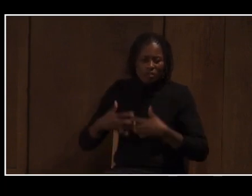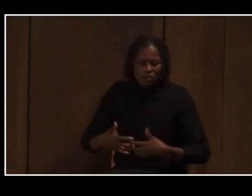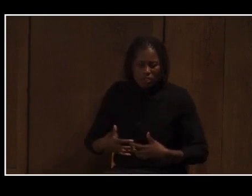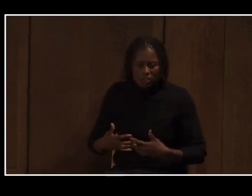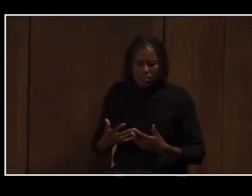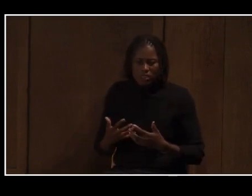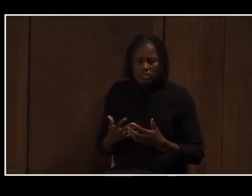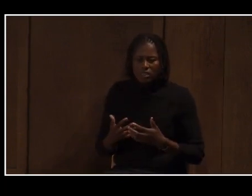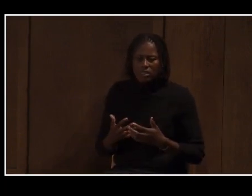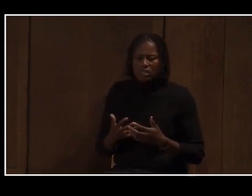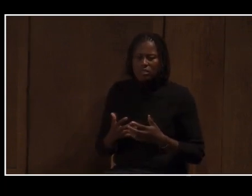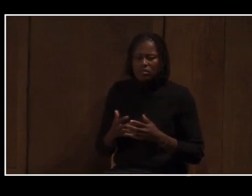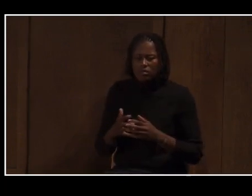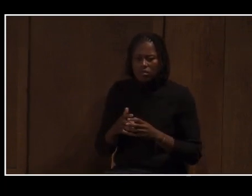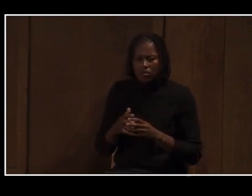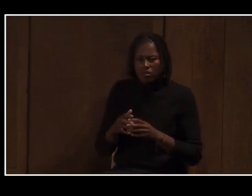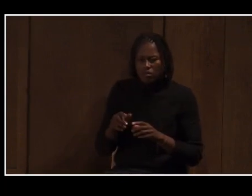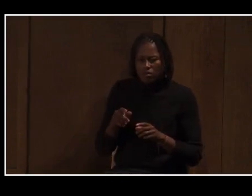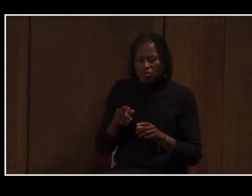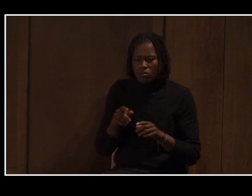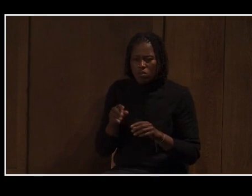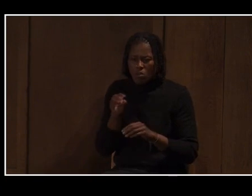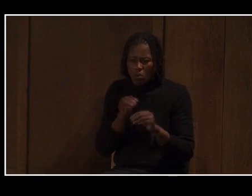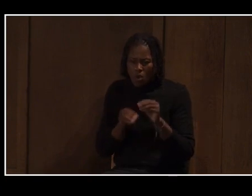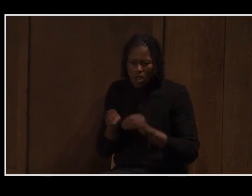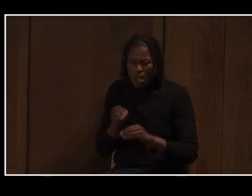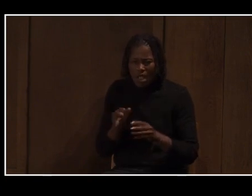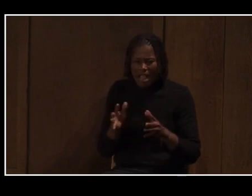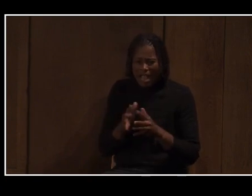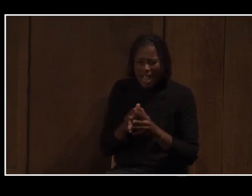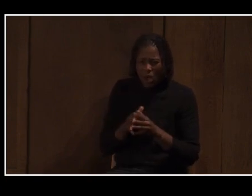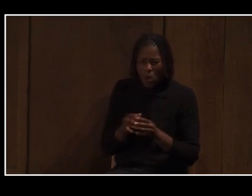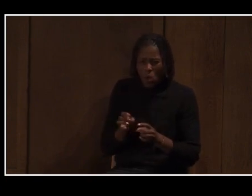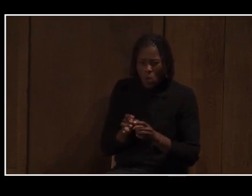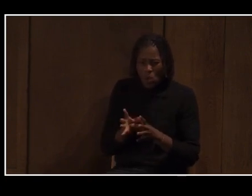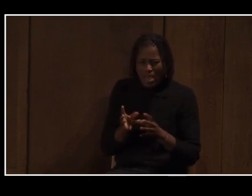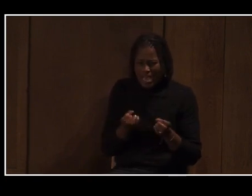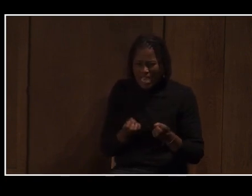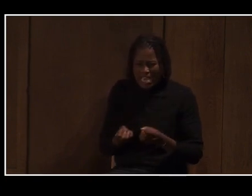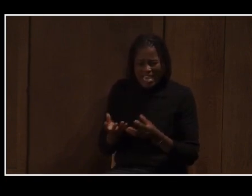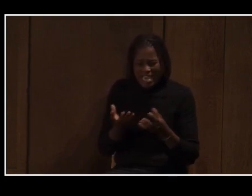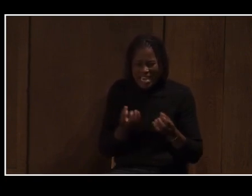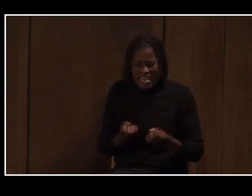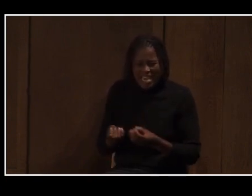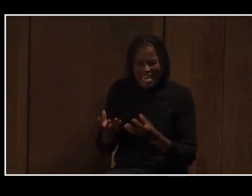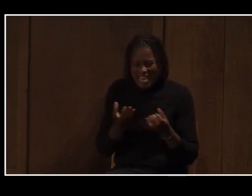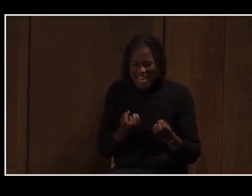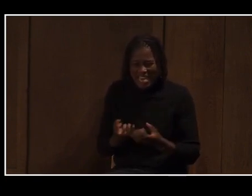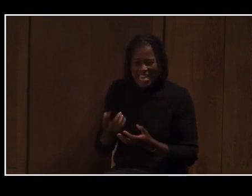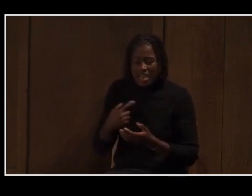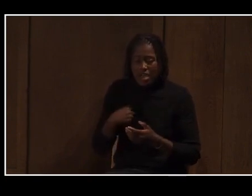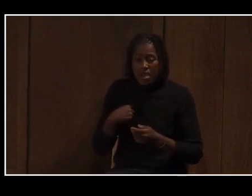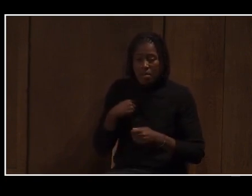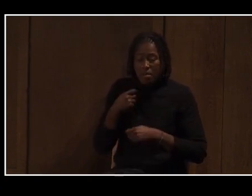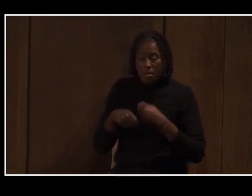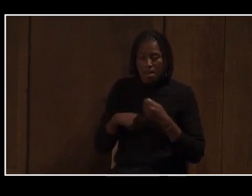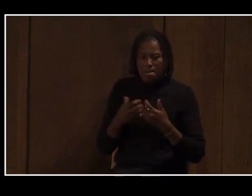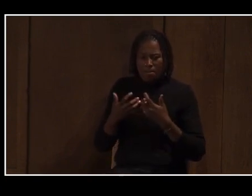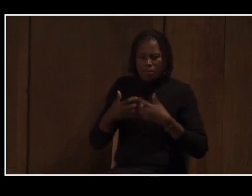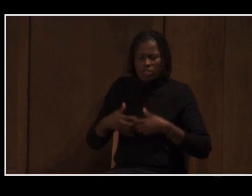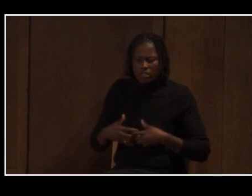fasting, calculating the molecular weight of everything I put in and put out. I became like the machines which I would fill and